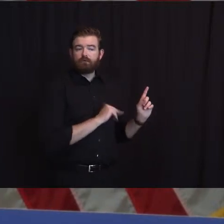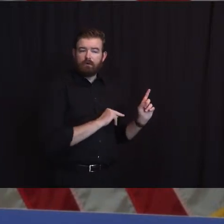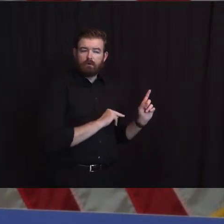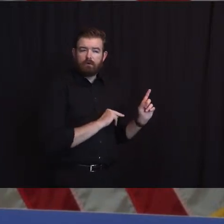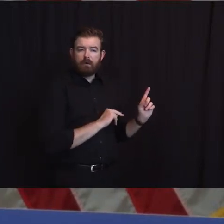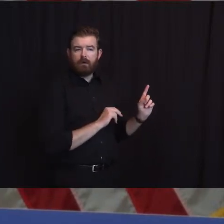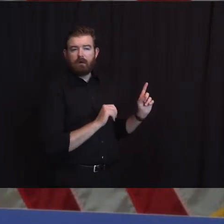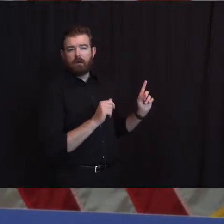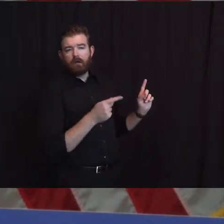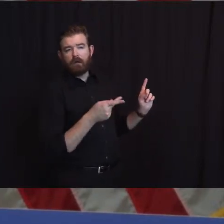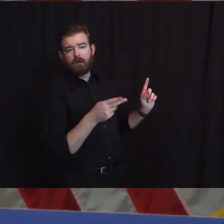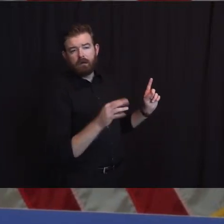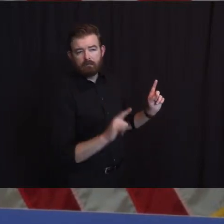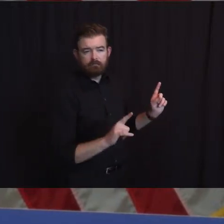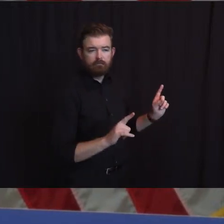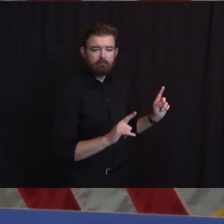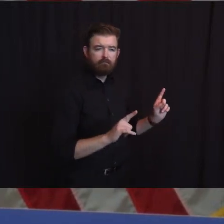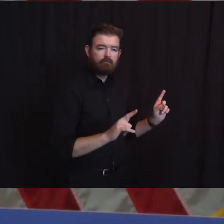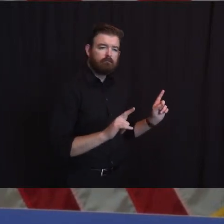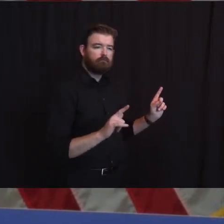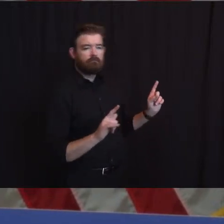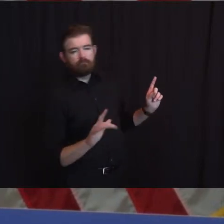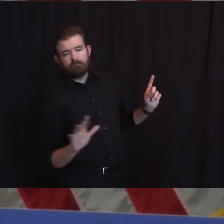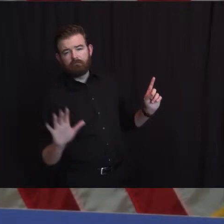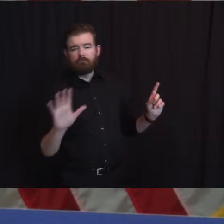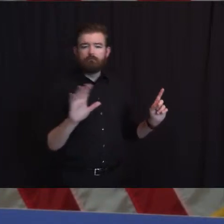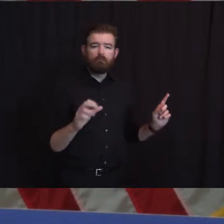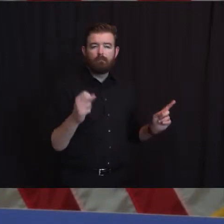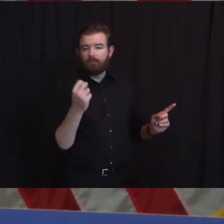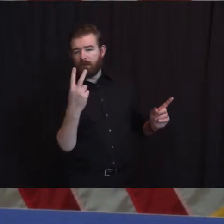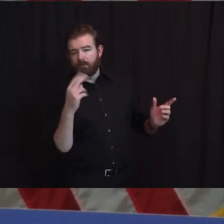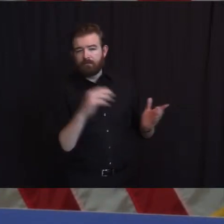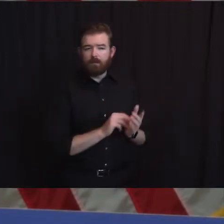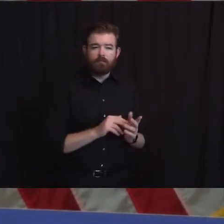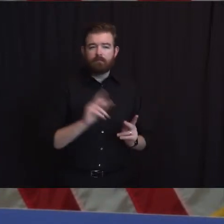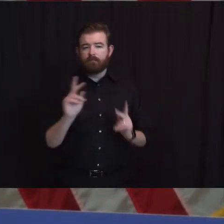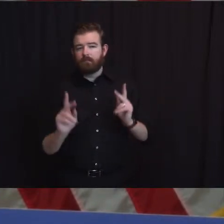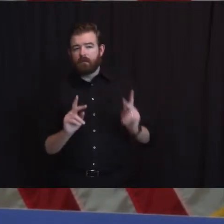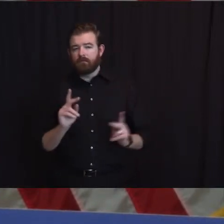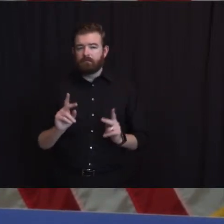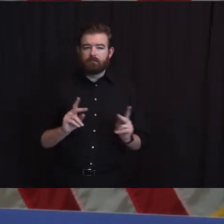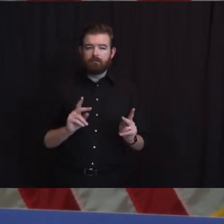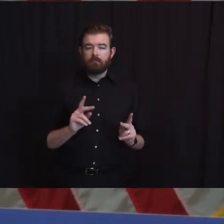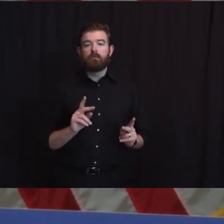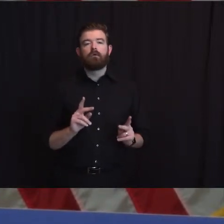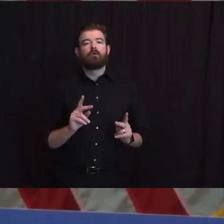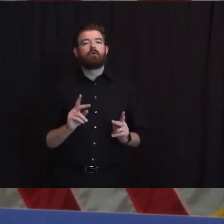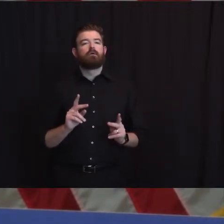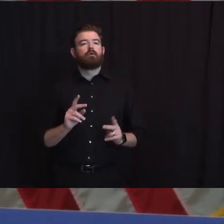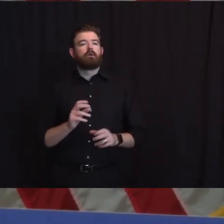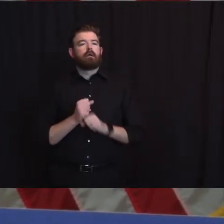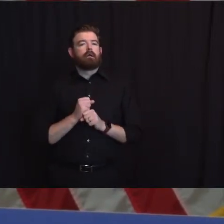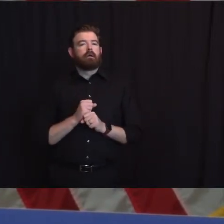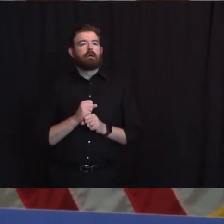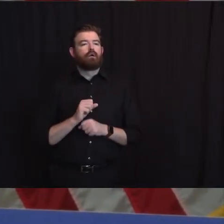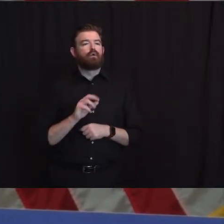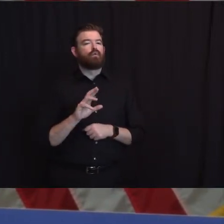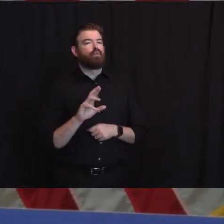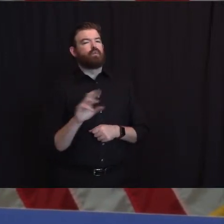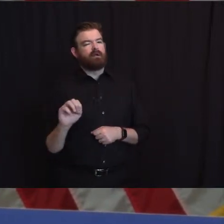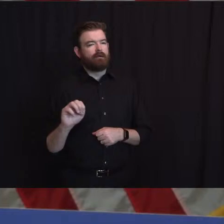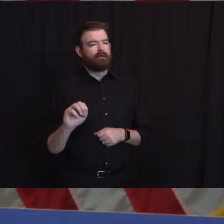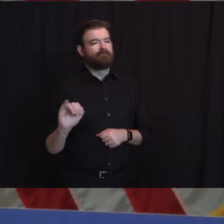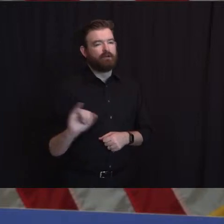individuals who were documented to be reinfected. This is across most of the country. And only 10% of